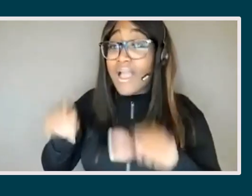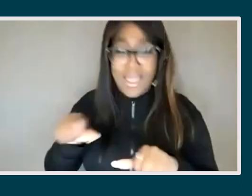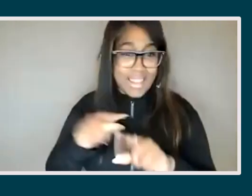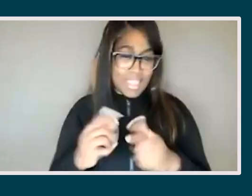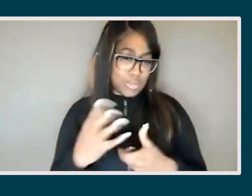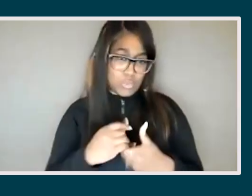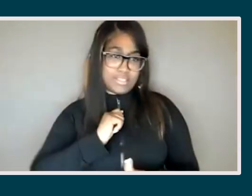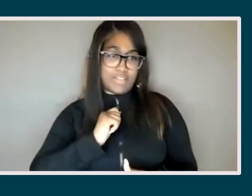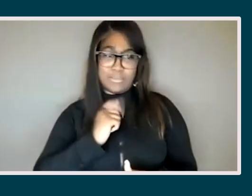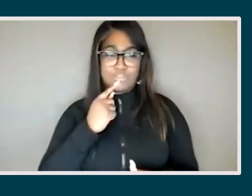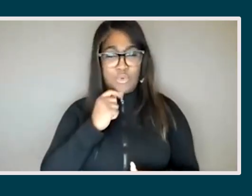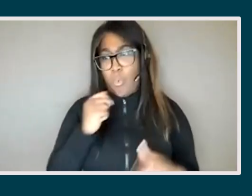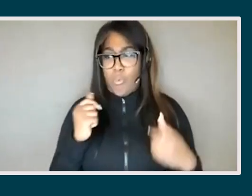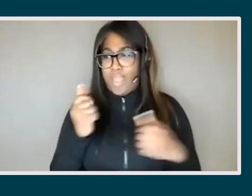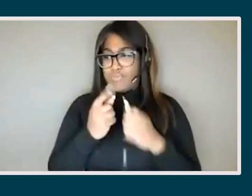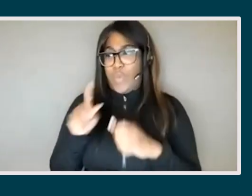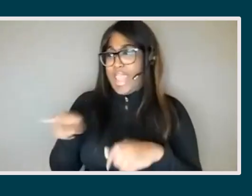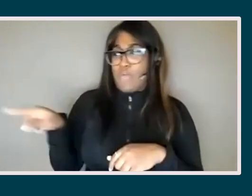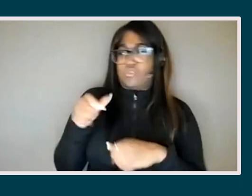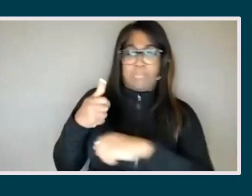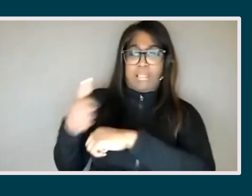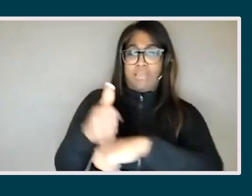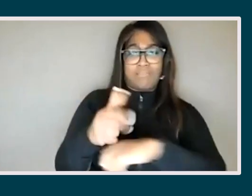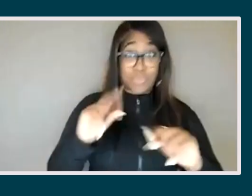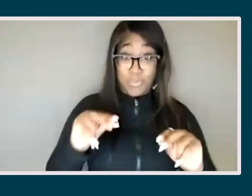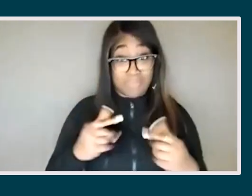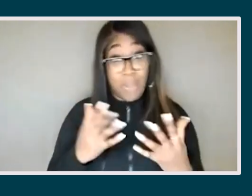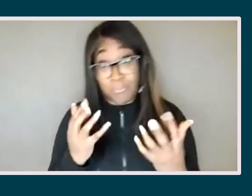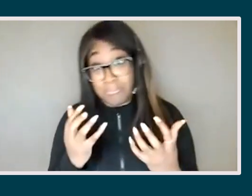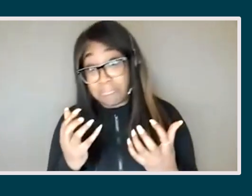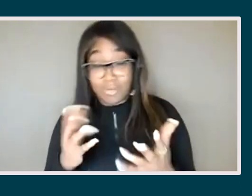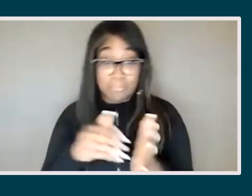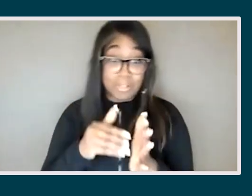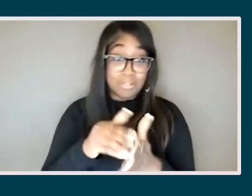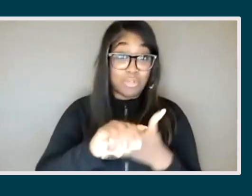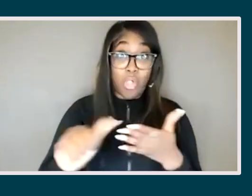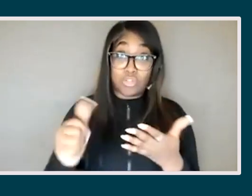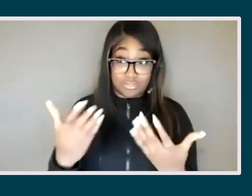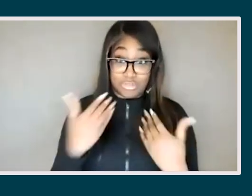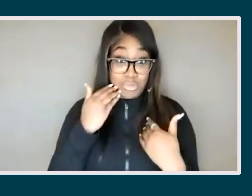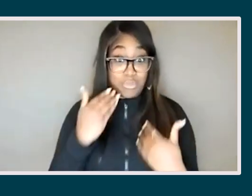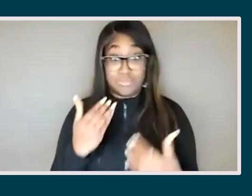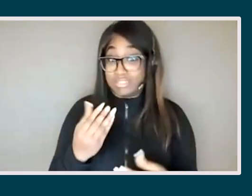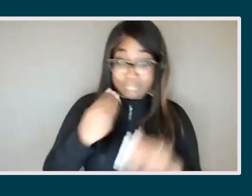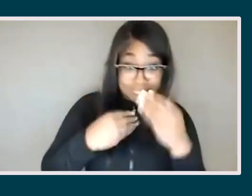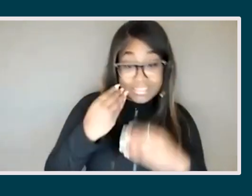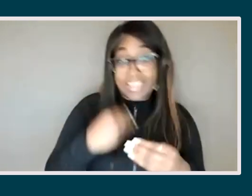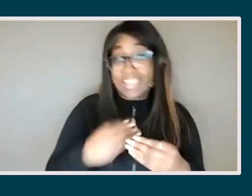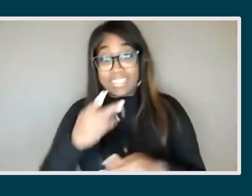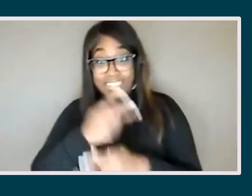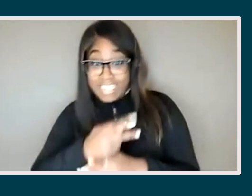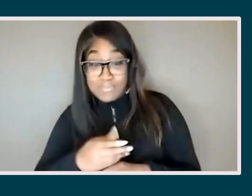like, oh yeah, everybody else does this. No, I literally do this. I would love to have millions of dollars, in part to give away, in part to freaking keep and eat and drink coffee,